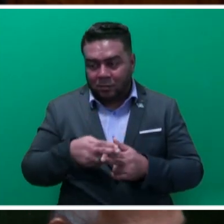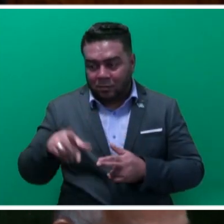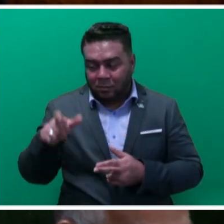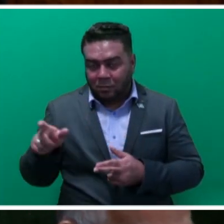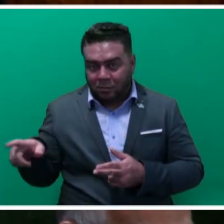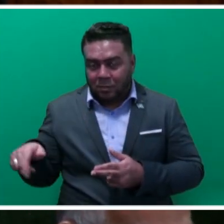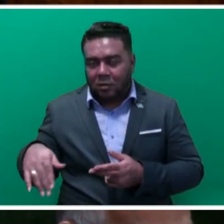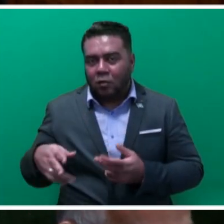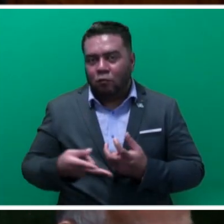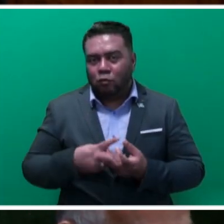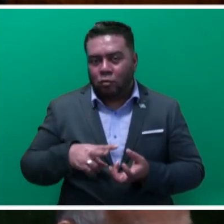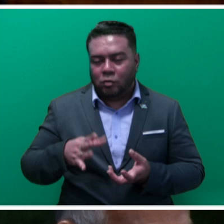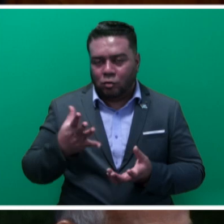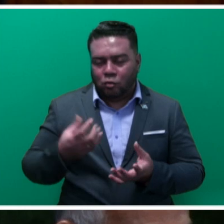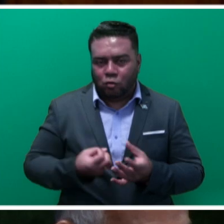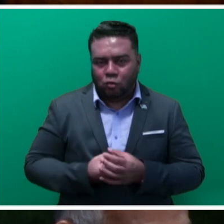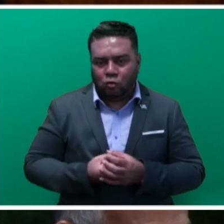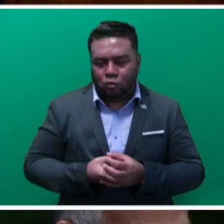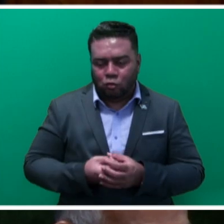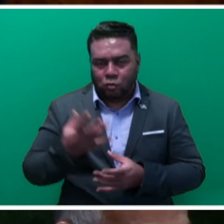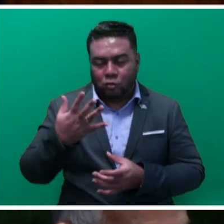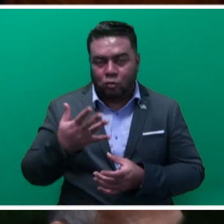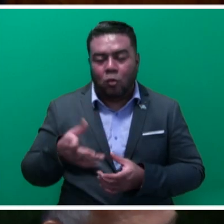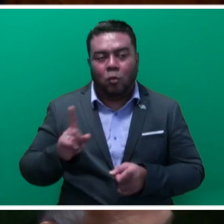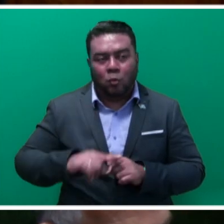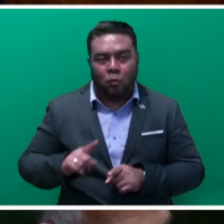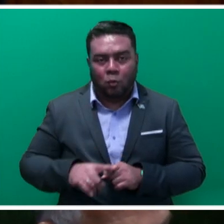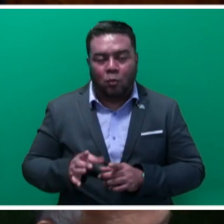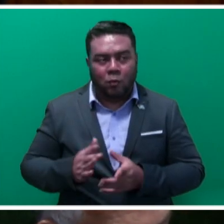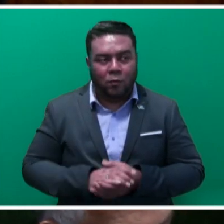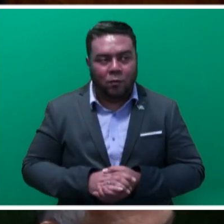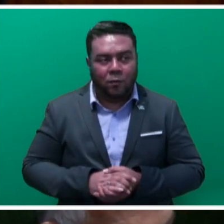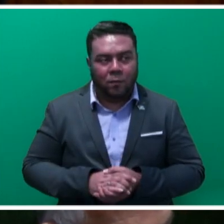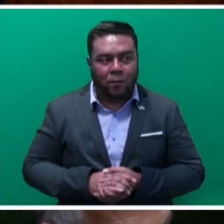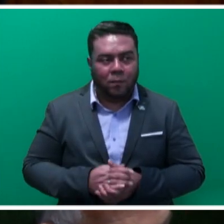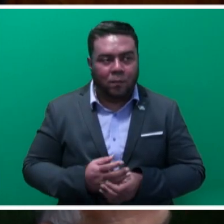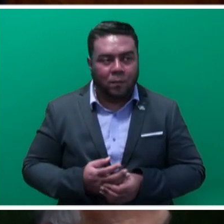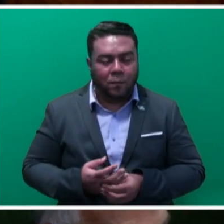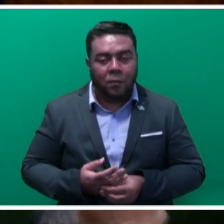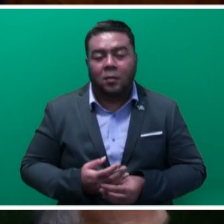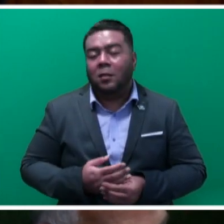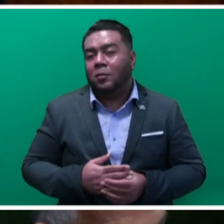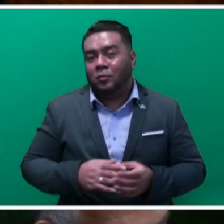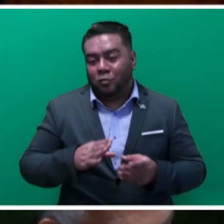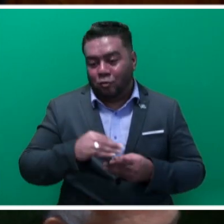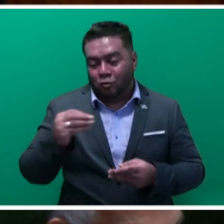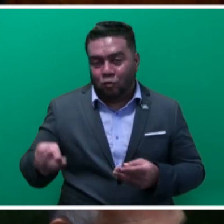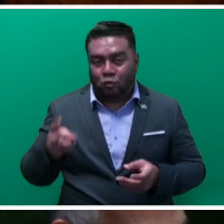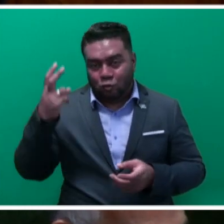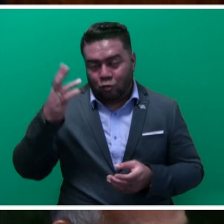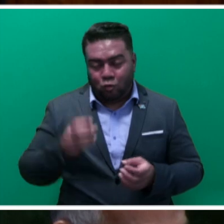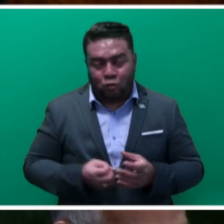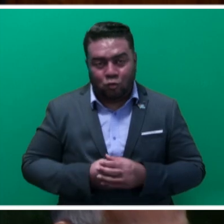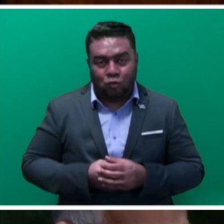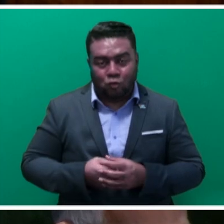tree propagation techniques to rapidly increase the numbers of their trees in yield. This